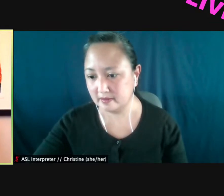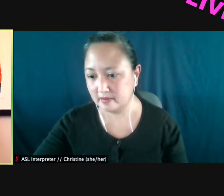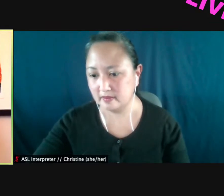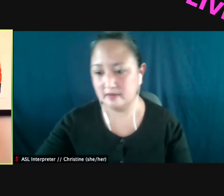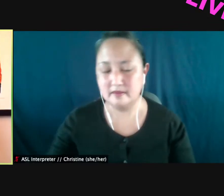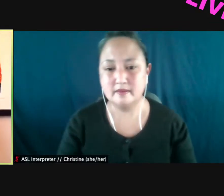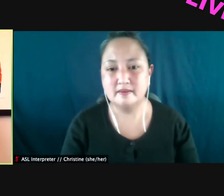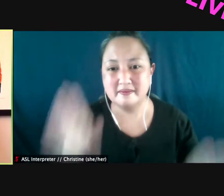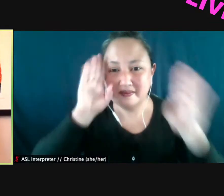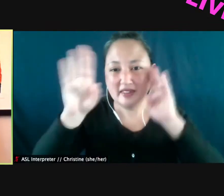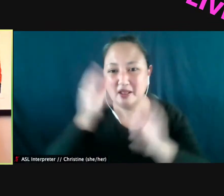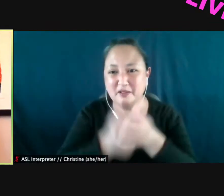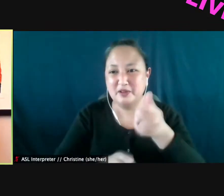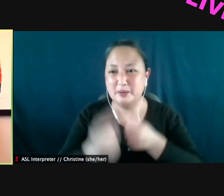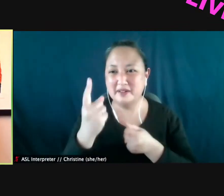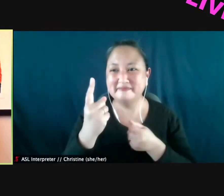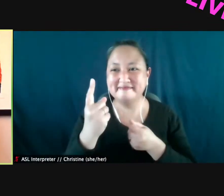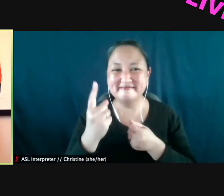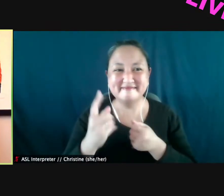Hi, everyone.